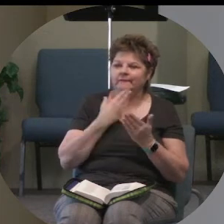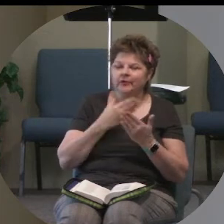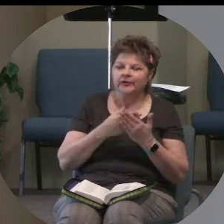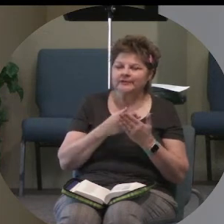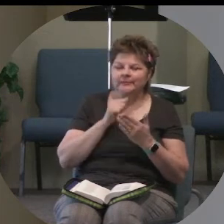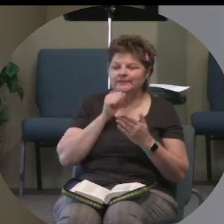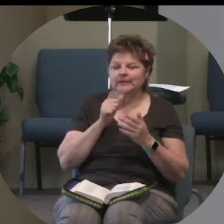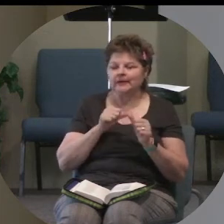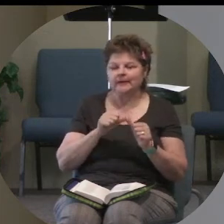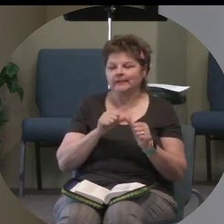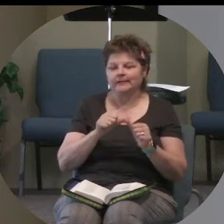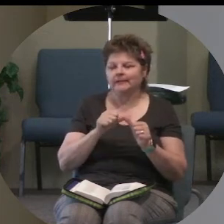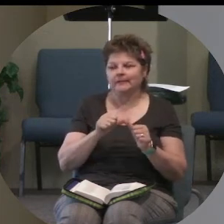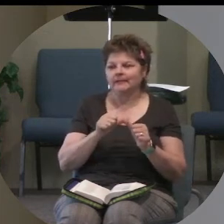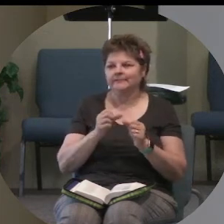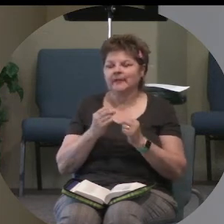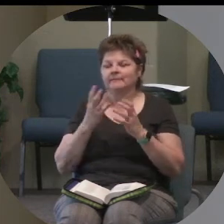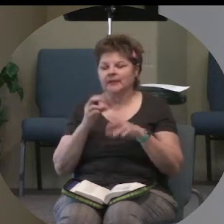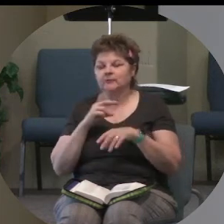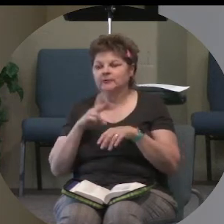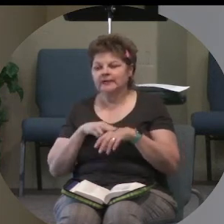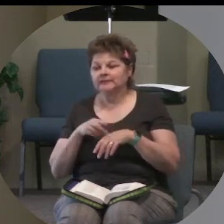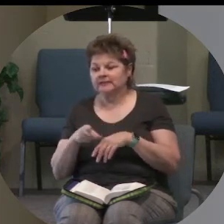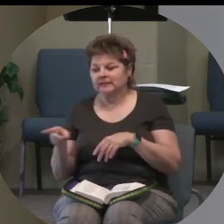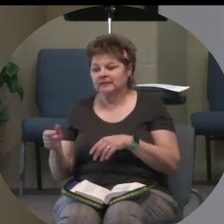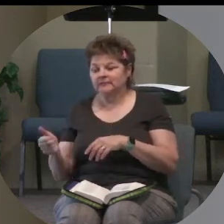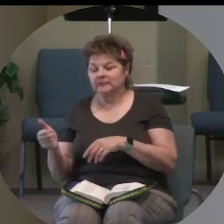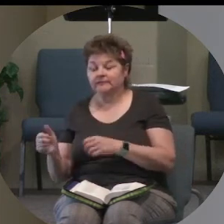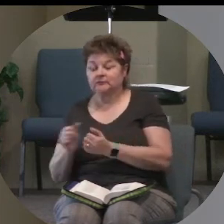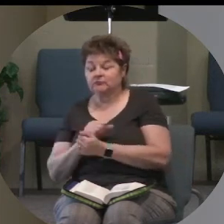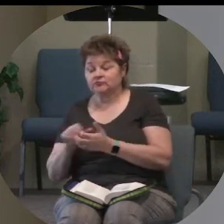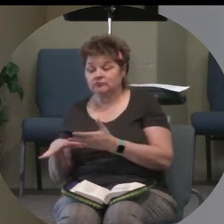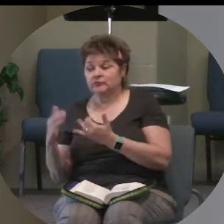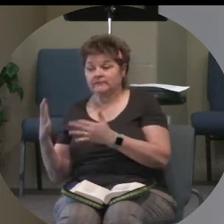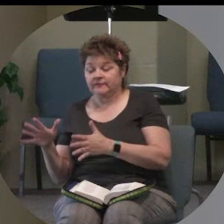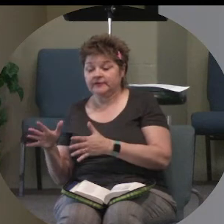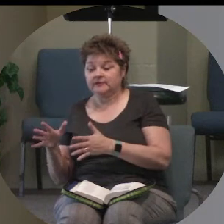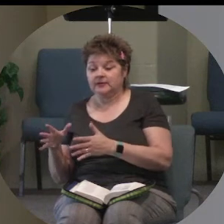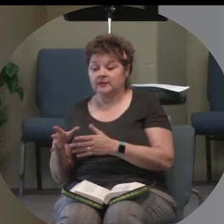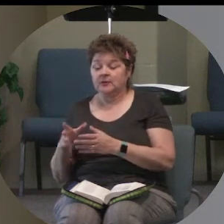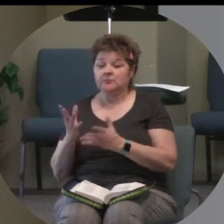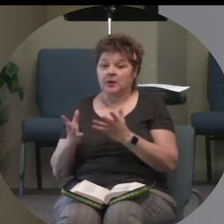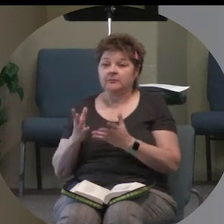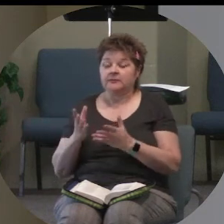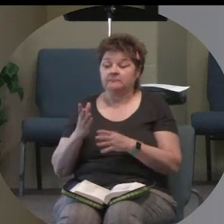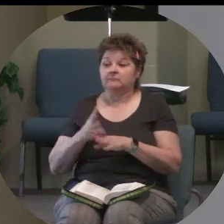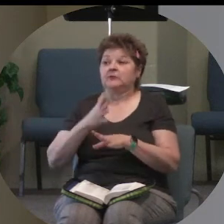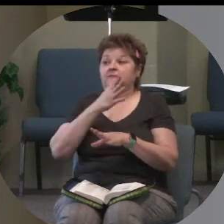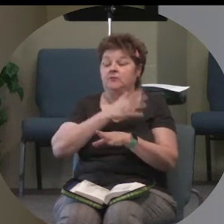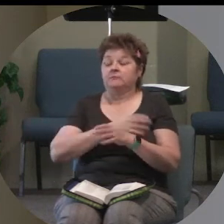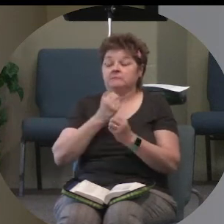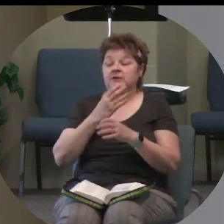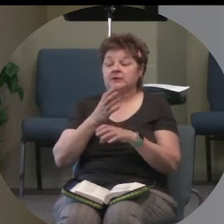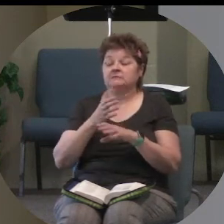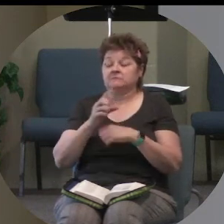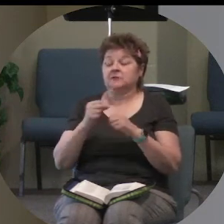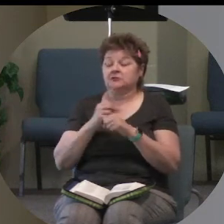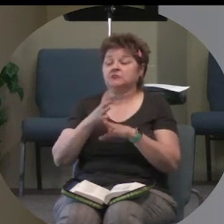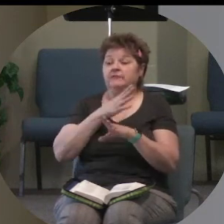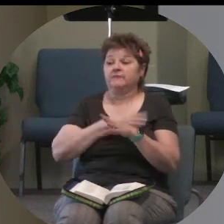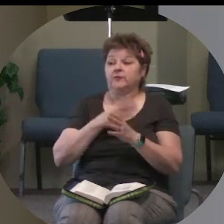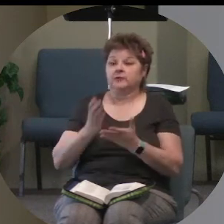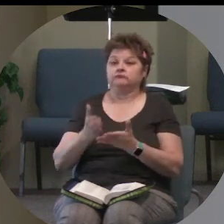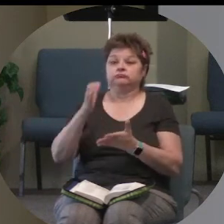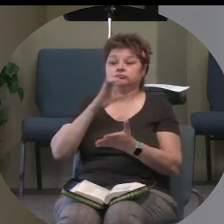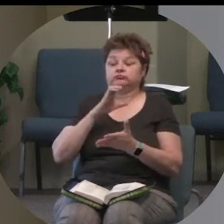Many of those nations that Sennacherib had already destroyed had probably been prosperous for years prior to that. But at that moment, they were no